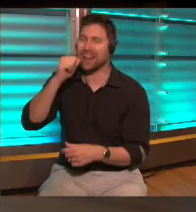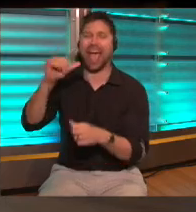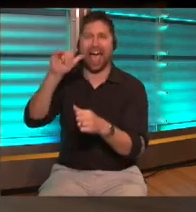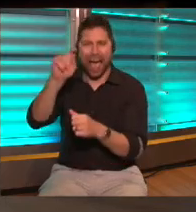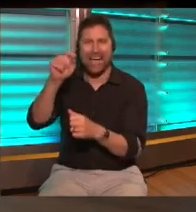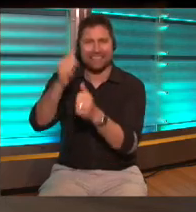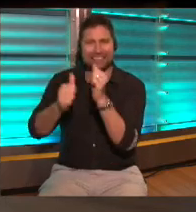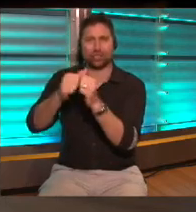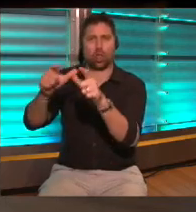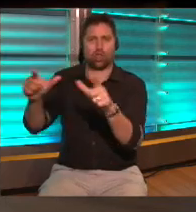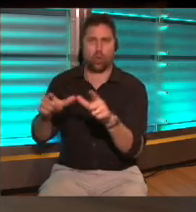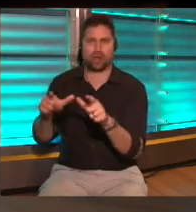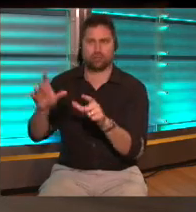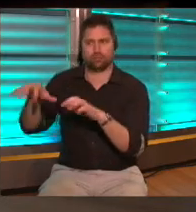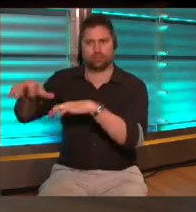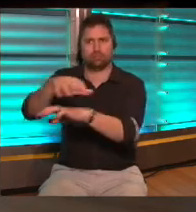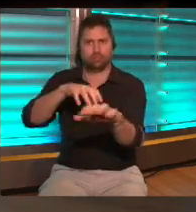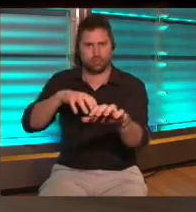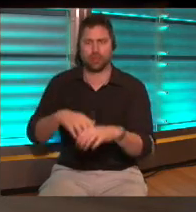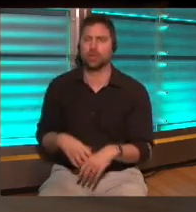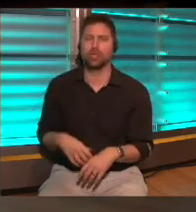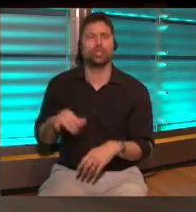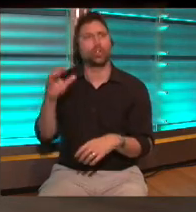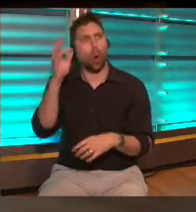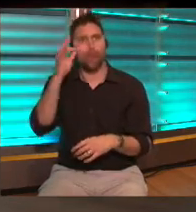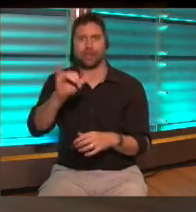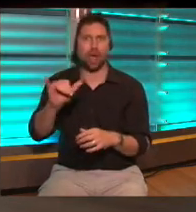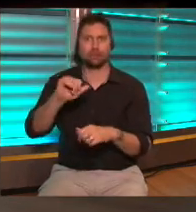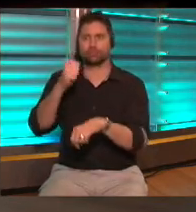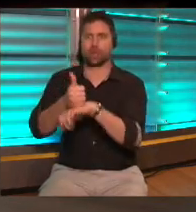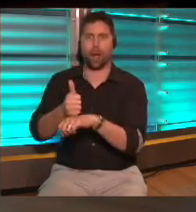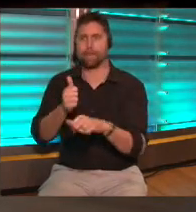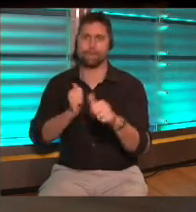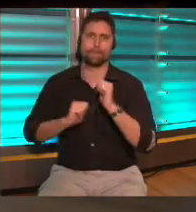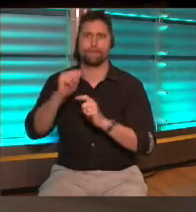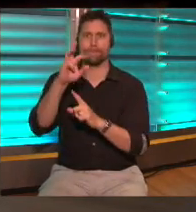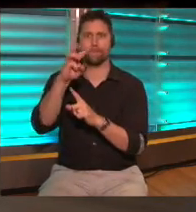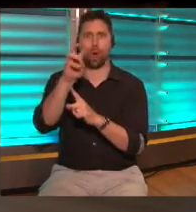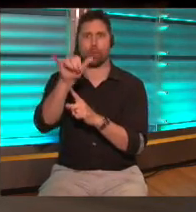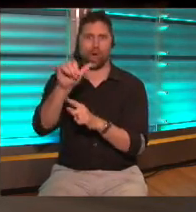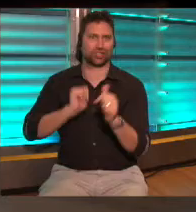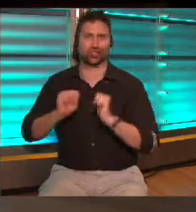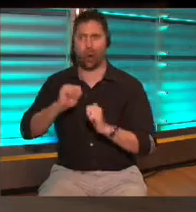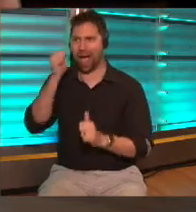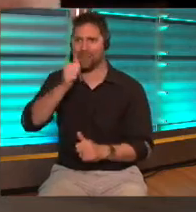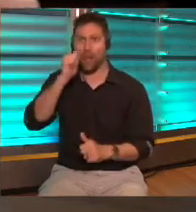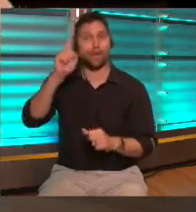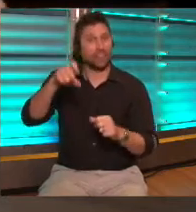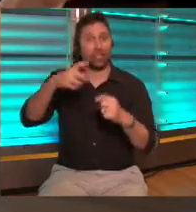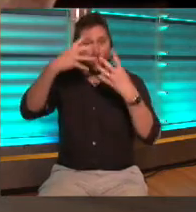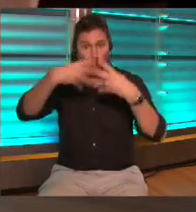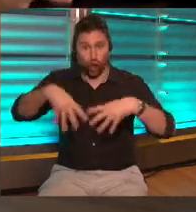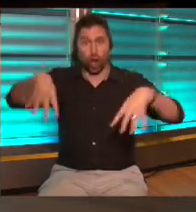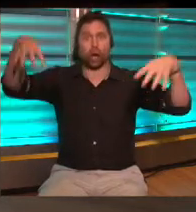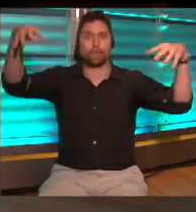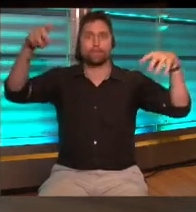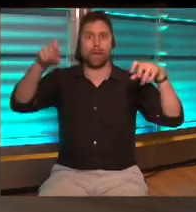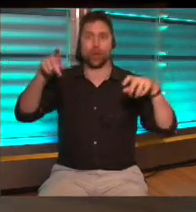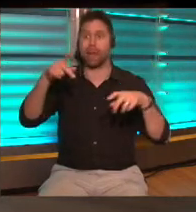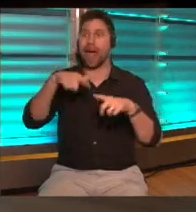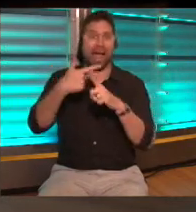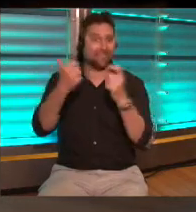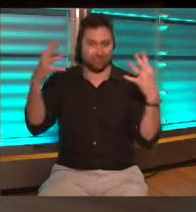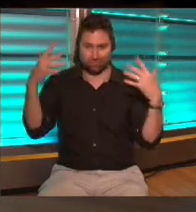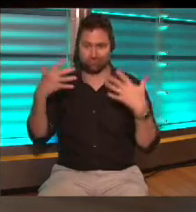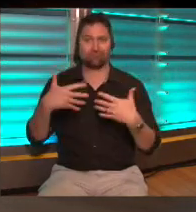see it at each location. Mm-hmm. And so it is almost like putting on a Broadway show every day, because you know the curtain must go up and everything's got to be ready, and you know